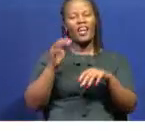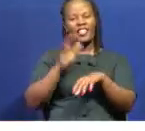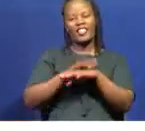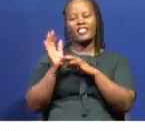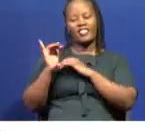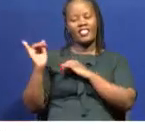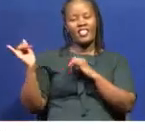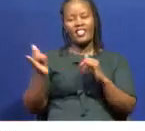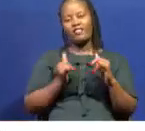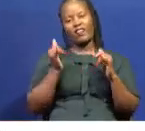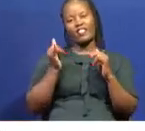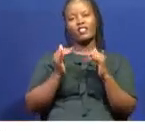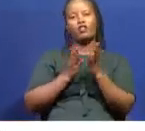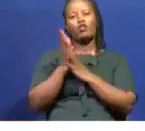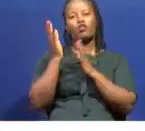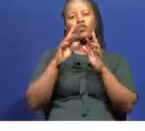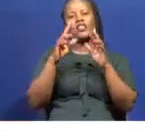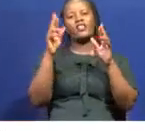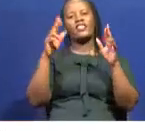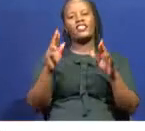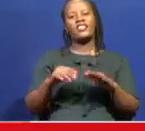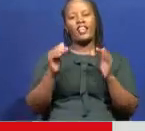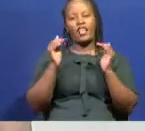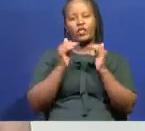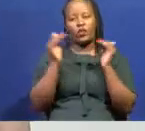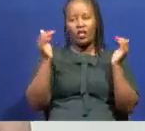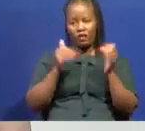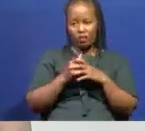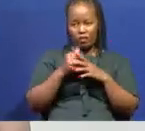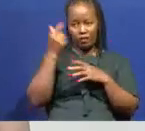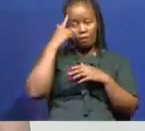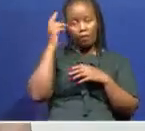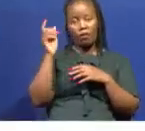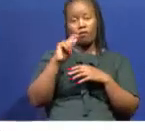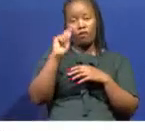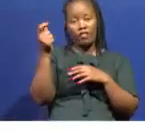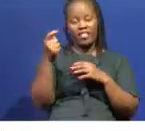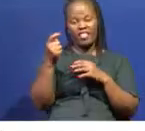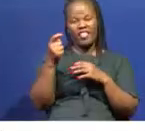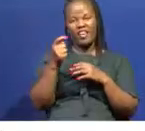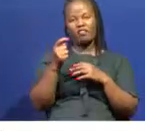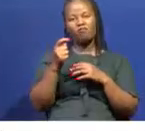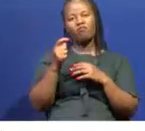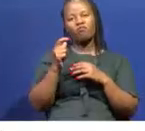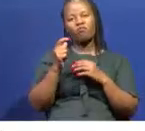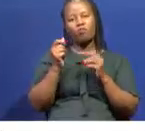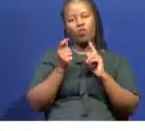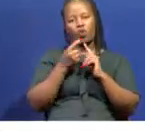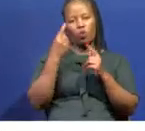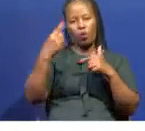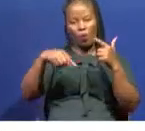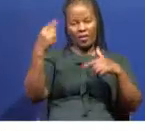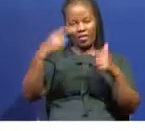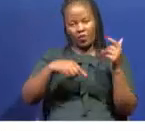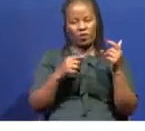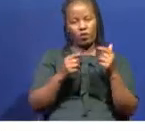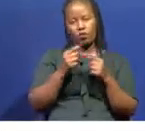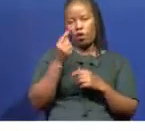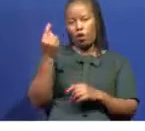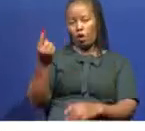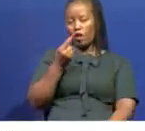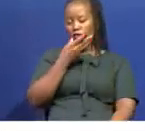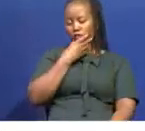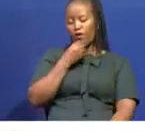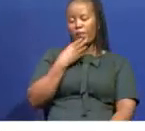invites into the international level. So for the Kenya Open, that one is only for the men. So hopefully I perform well, get